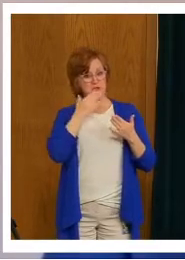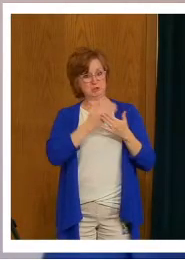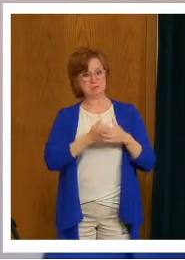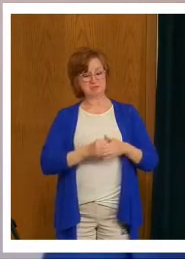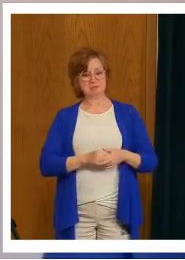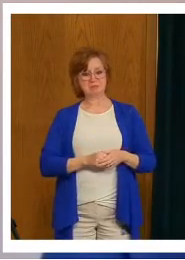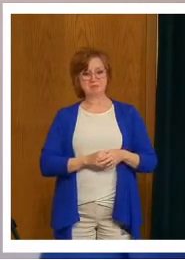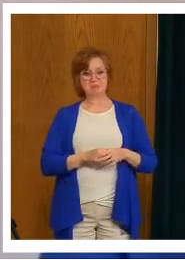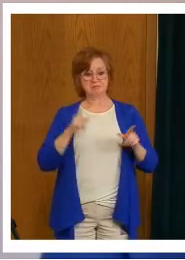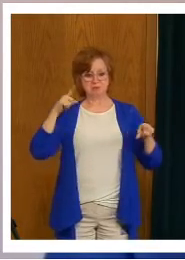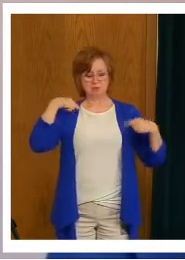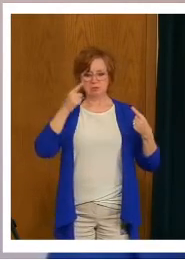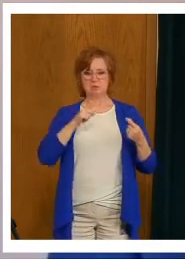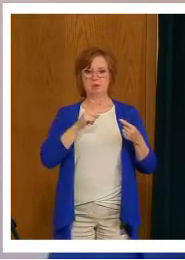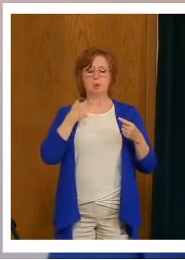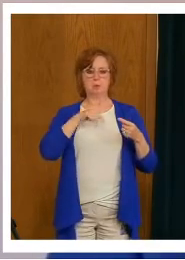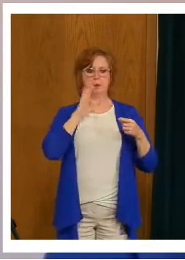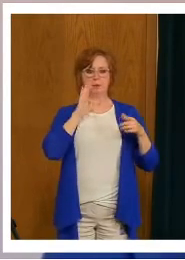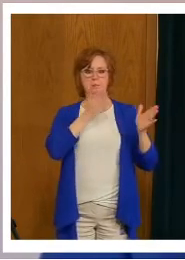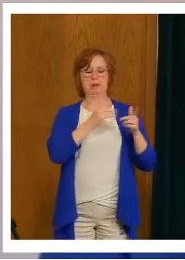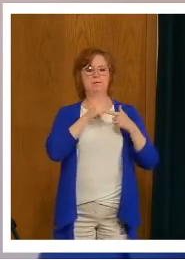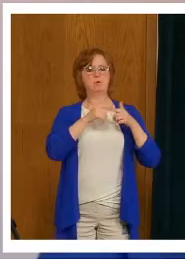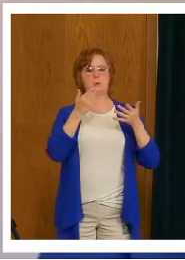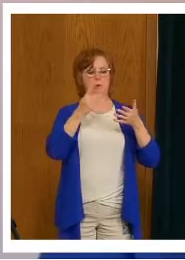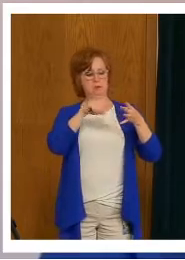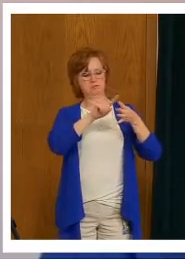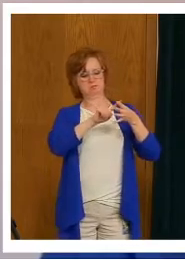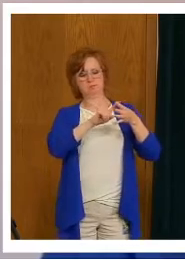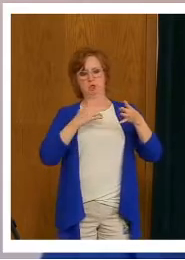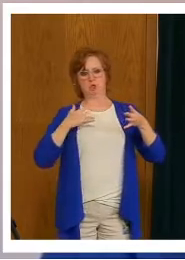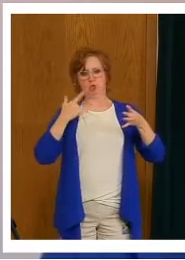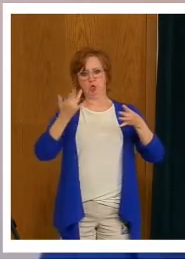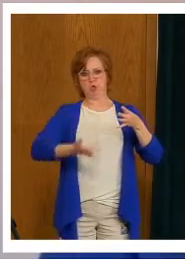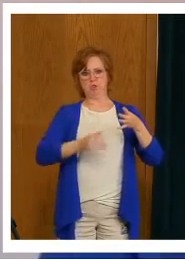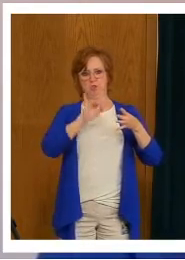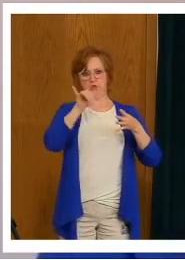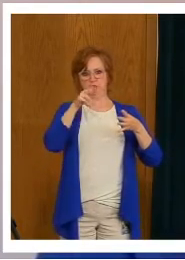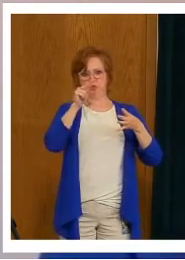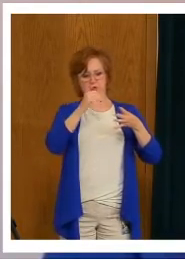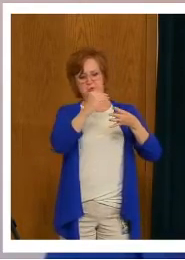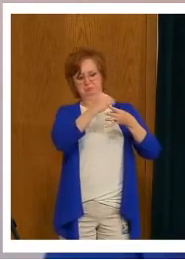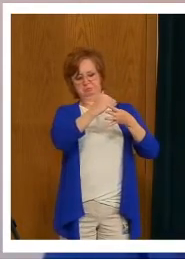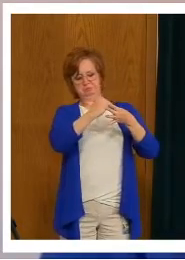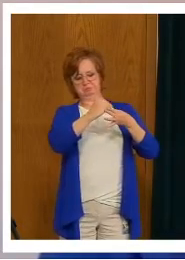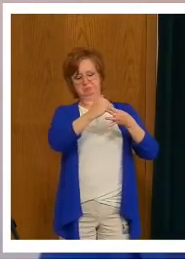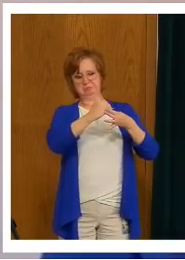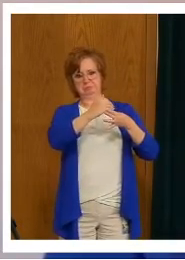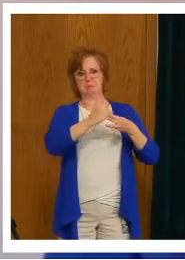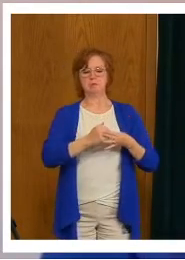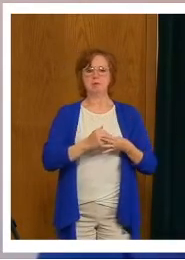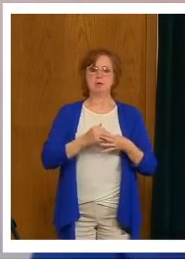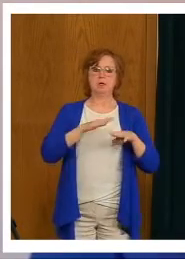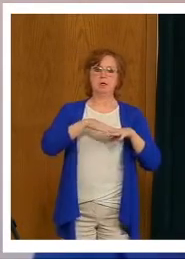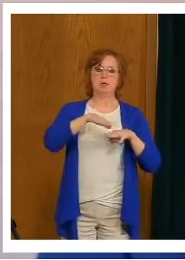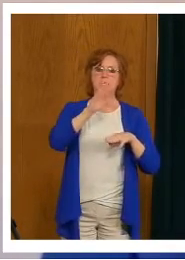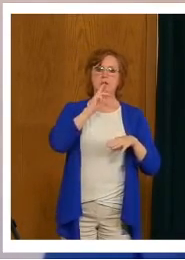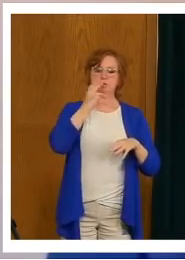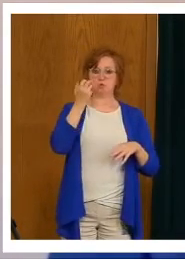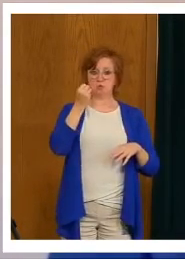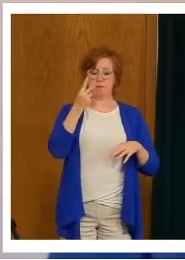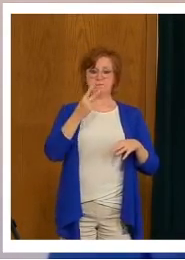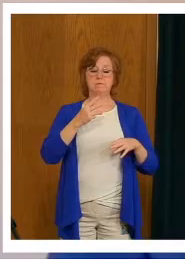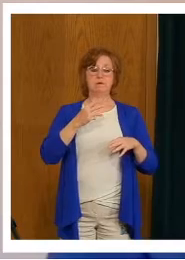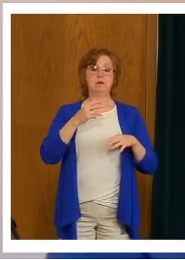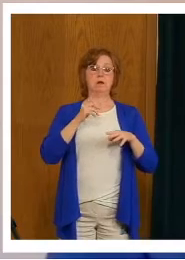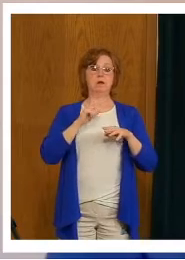program will be launched very early in June. But as you also know, we're opening it up hopefully to 12 plus even before that in